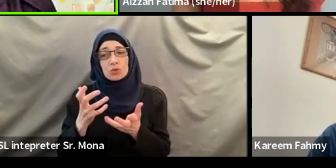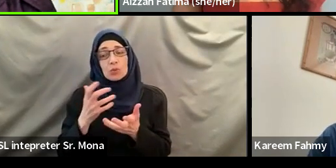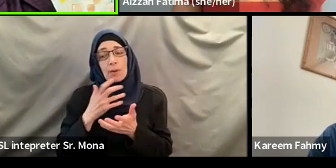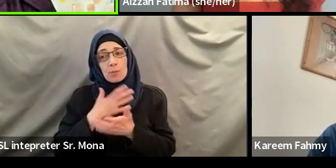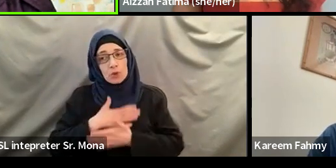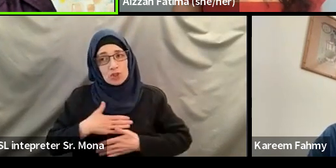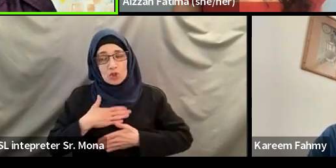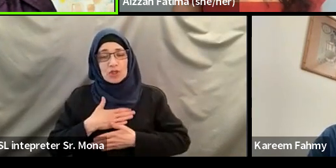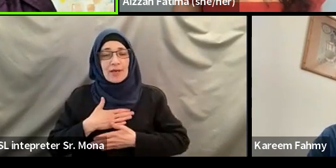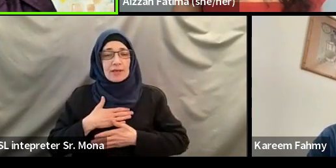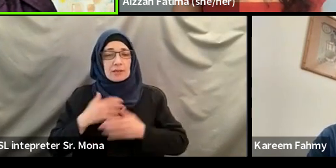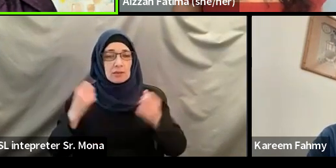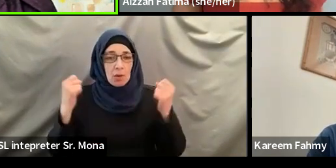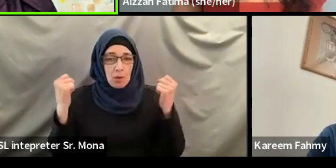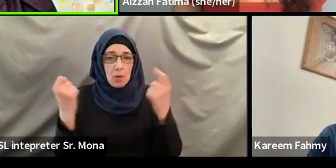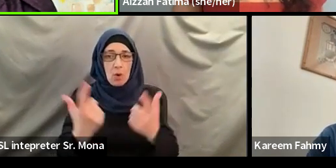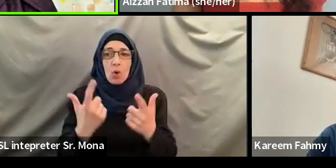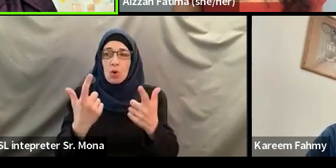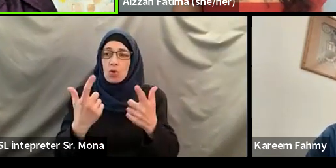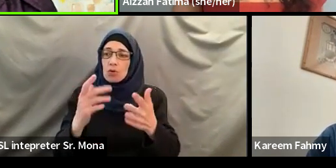all of the stories that are being shared.